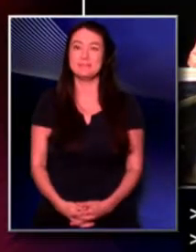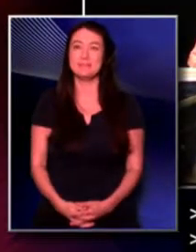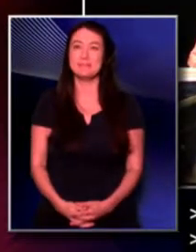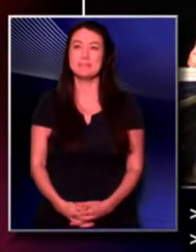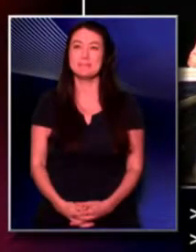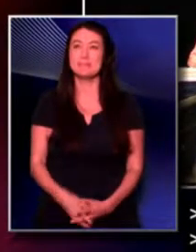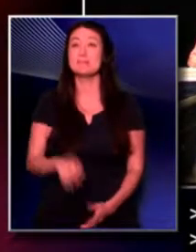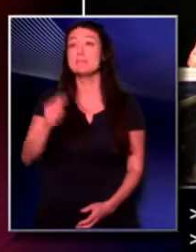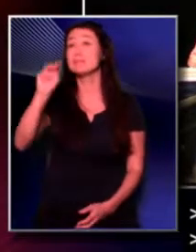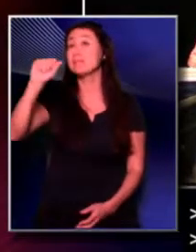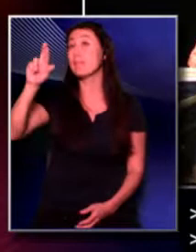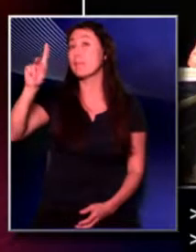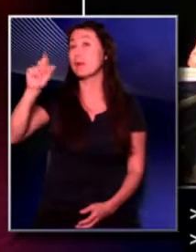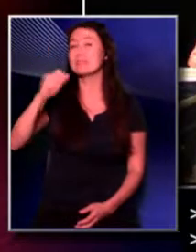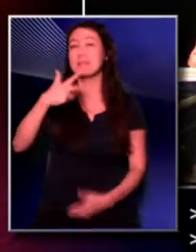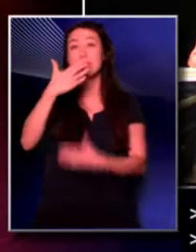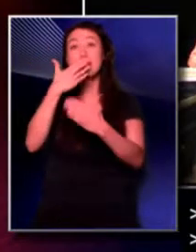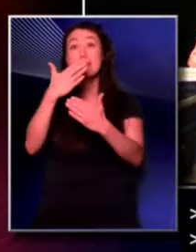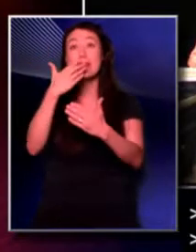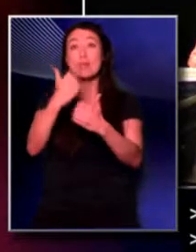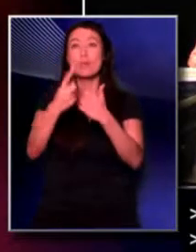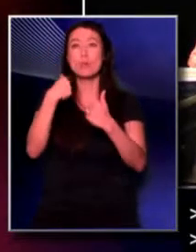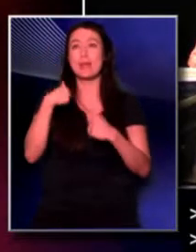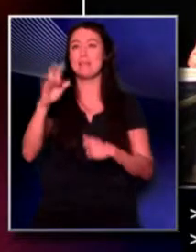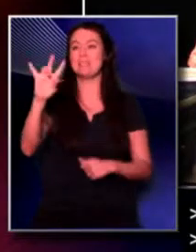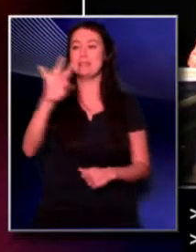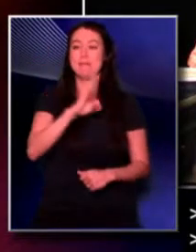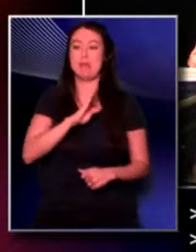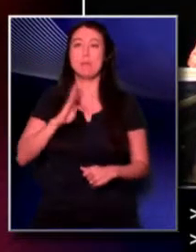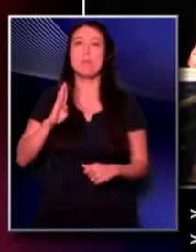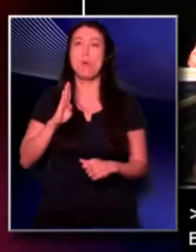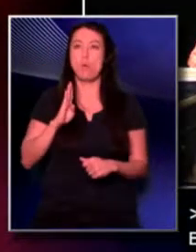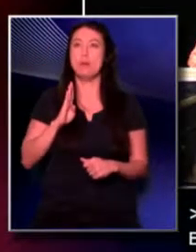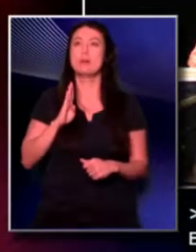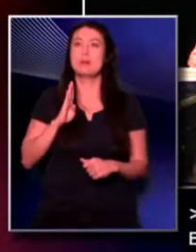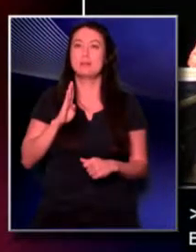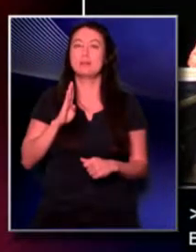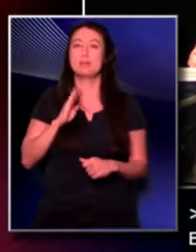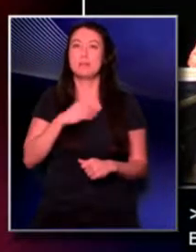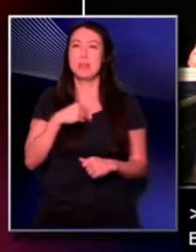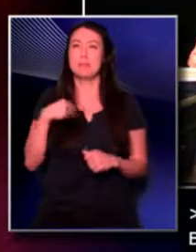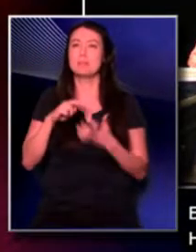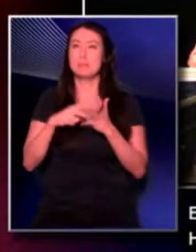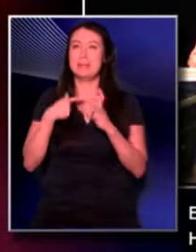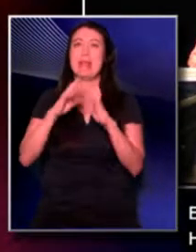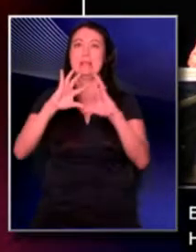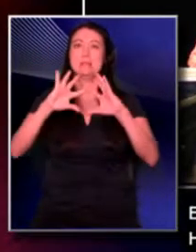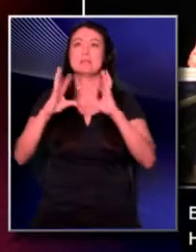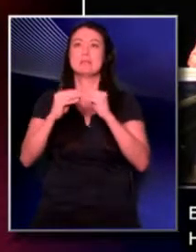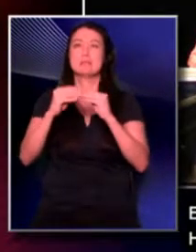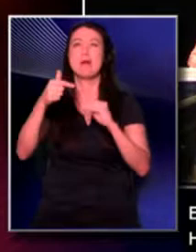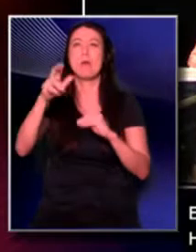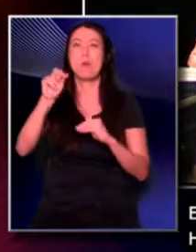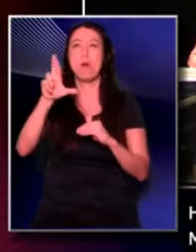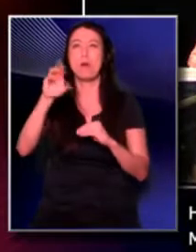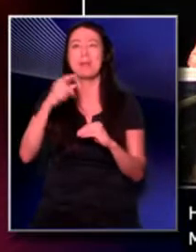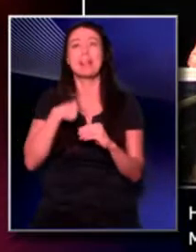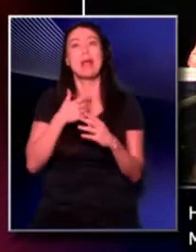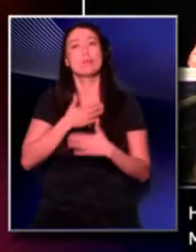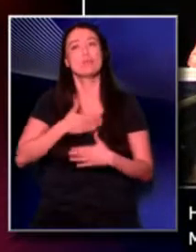Well, thank you, everybody. That means we have 7 board members, which is a quorum. I appreciate everybody's effort in the dog days of